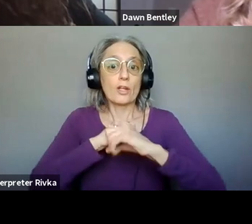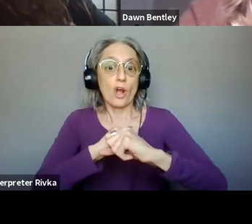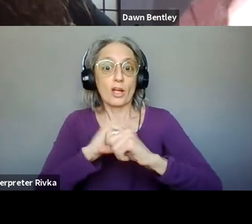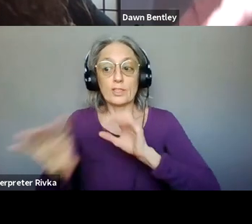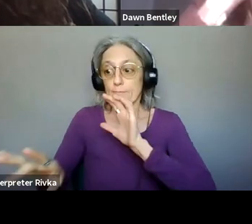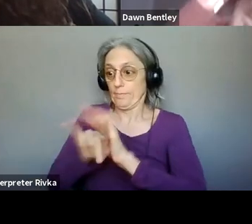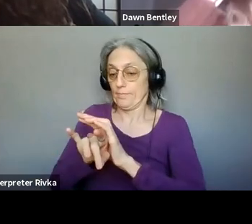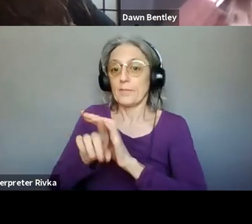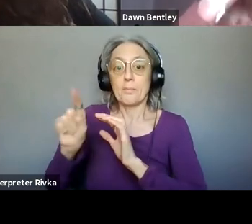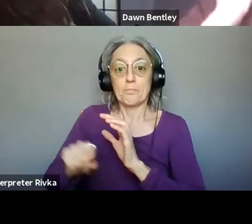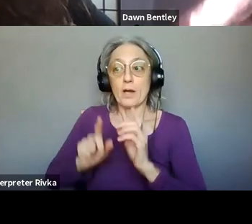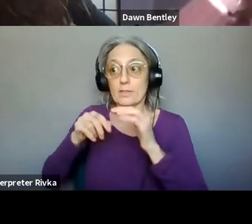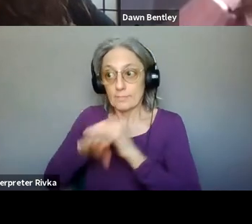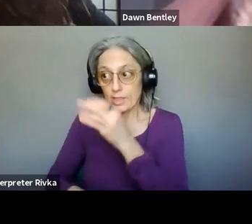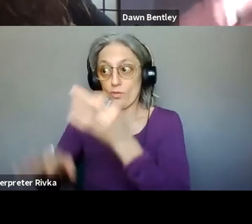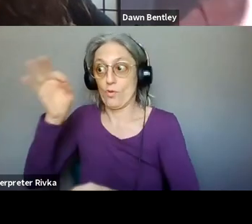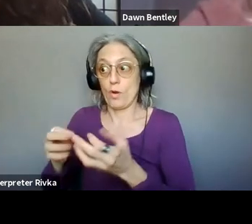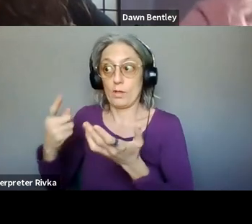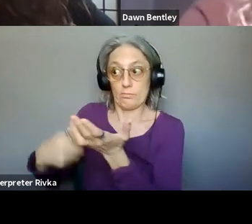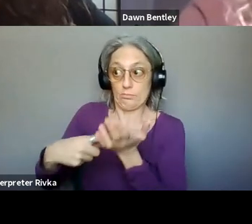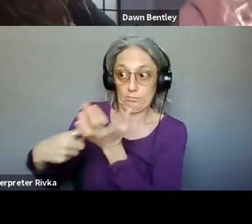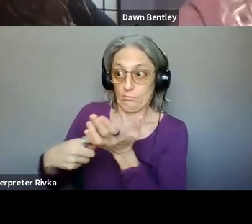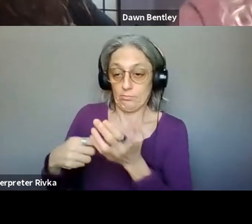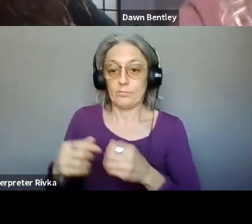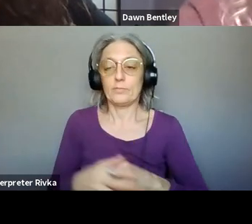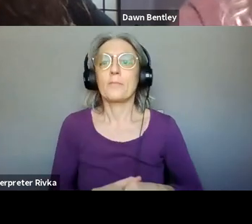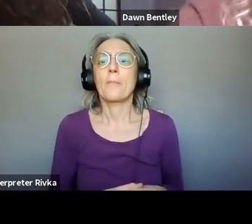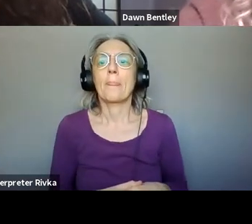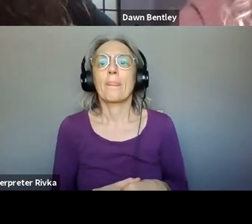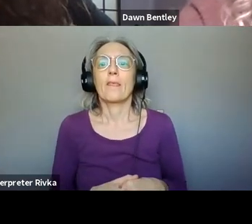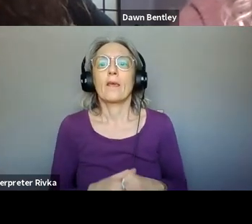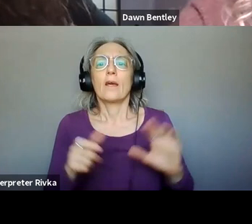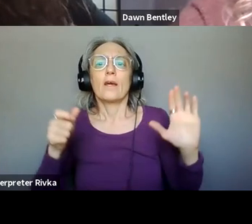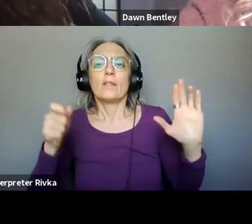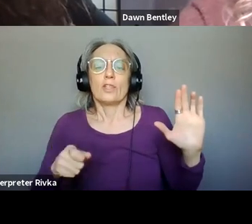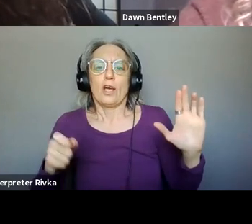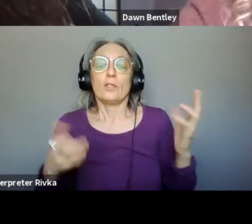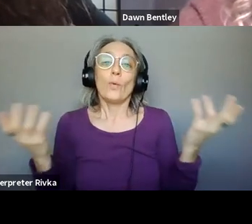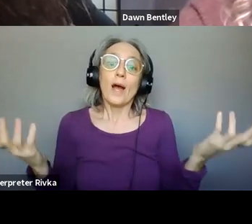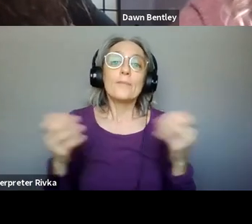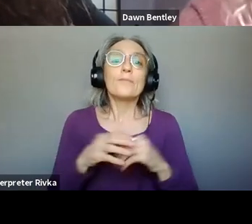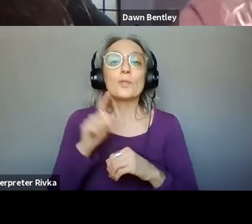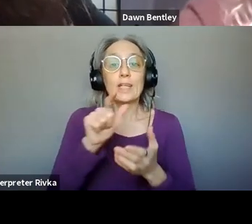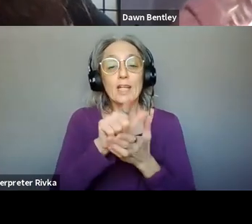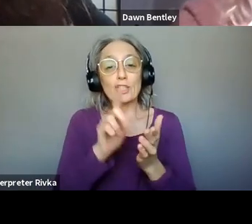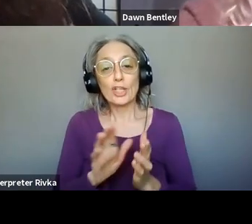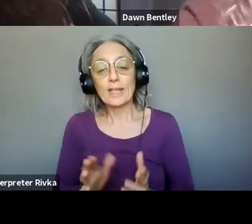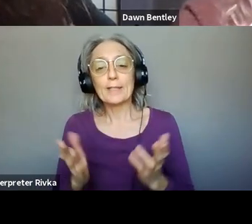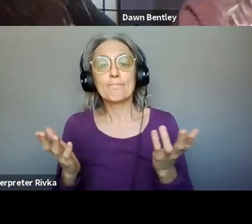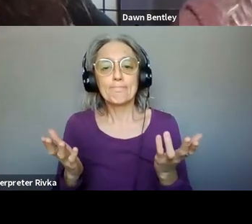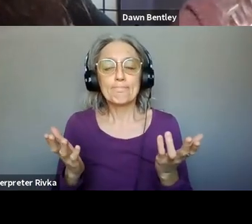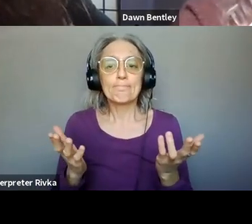when guardianship comes about? Well, as far as the necessity of an attorney, you'll find